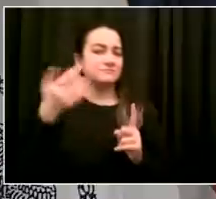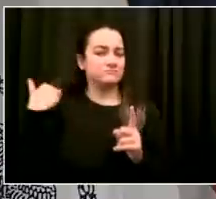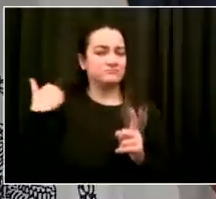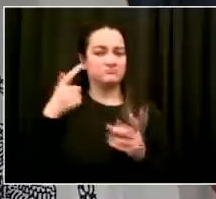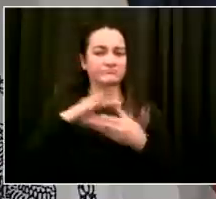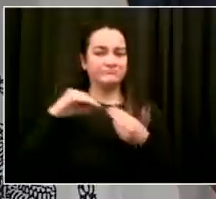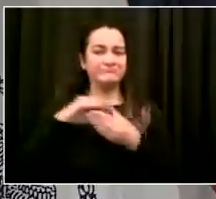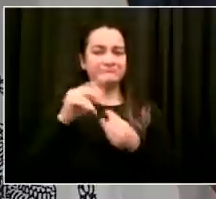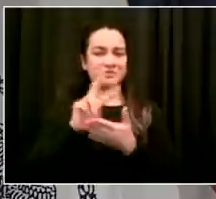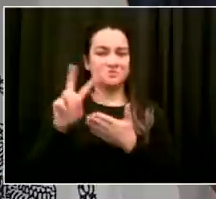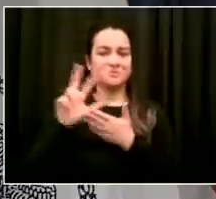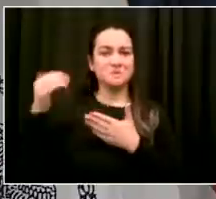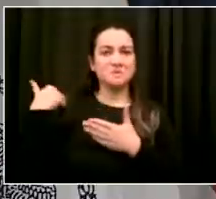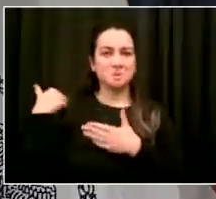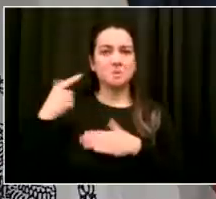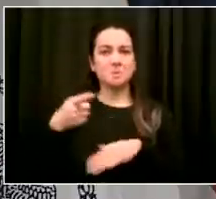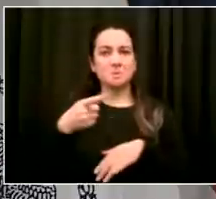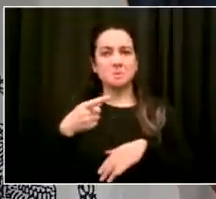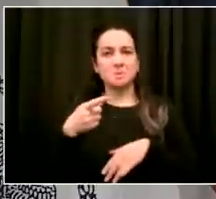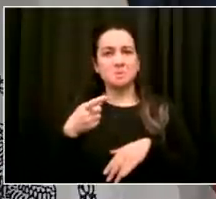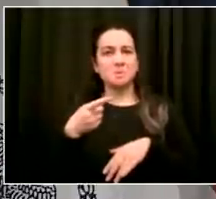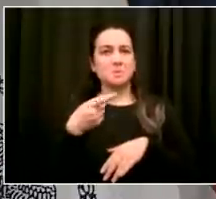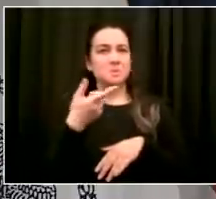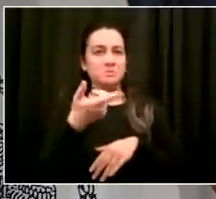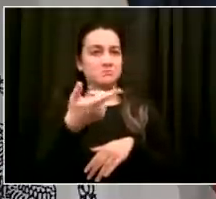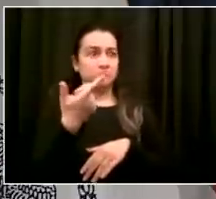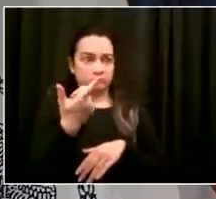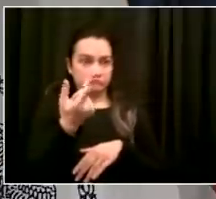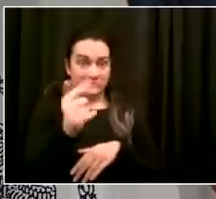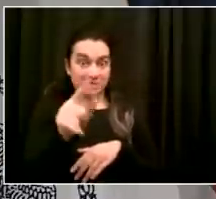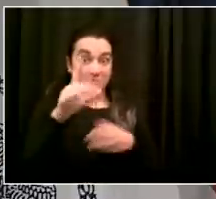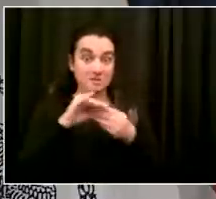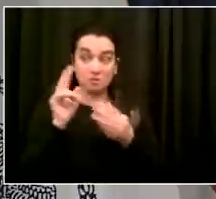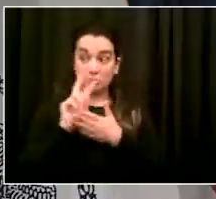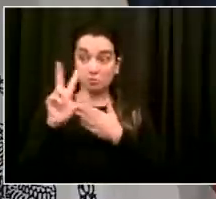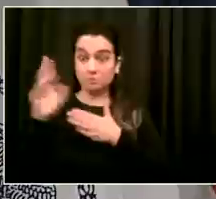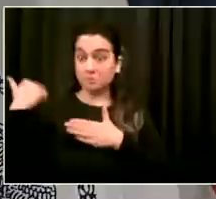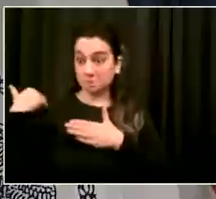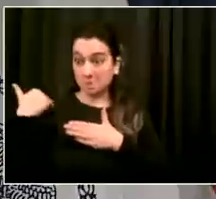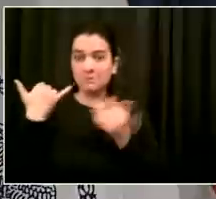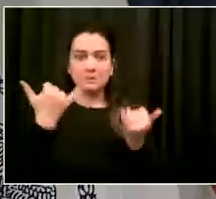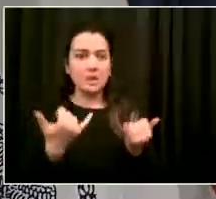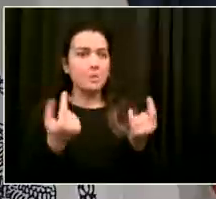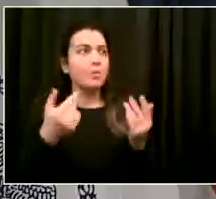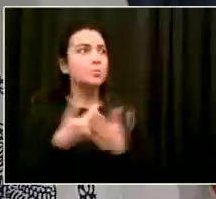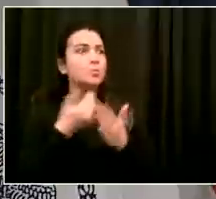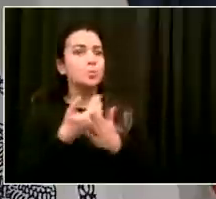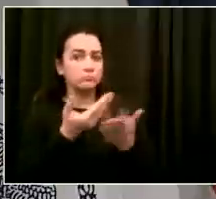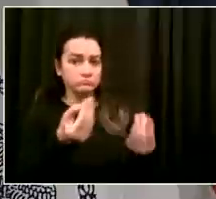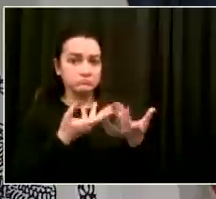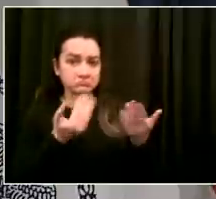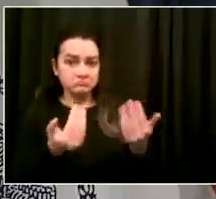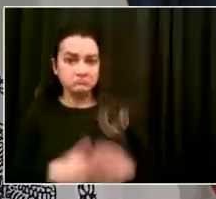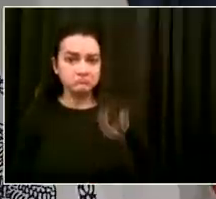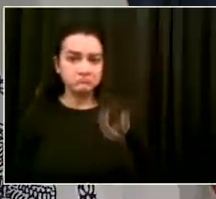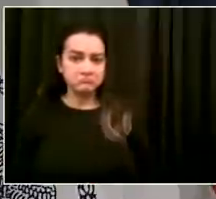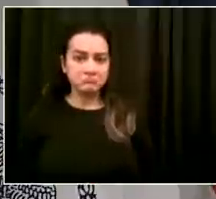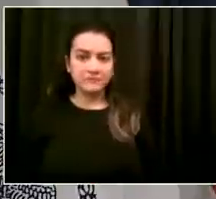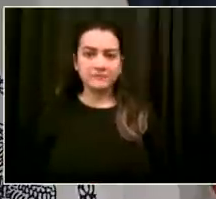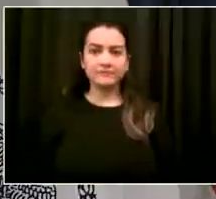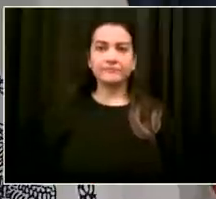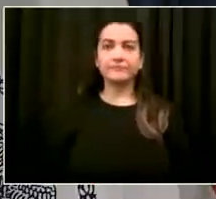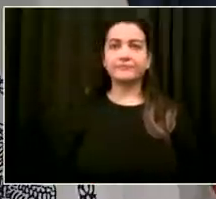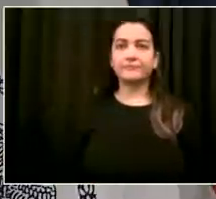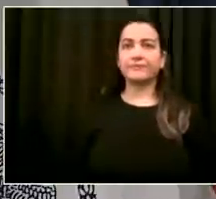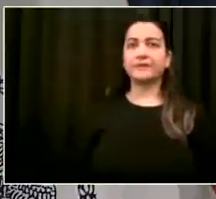engaged already a really strong cross-section of elected officials, community leaders, faith leaders,